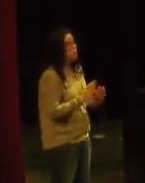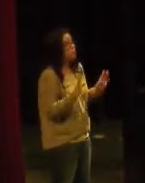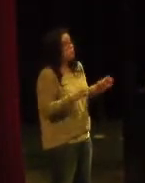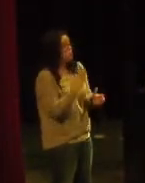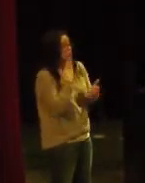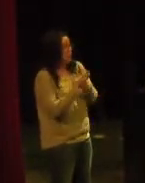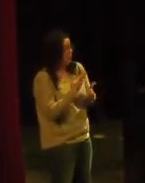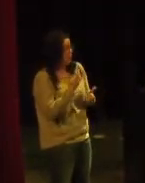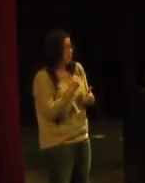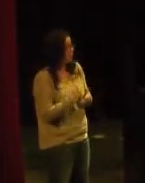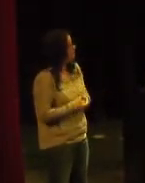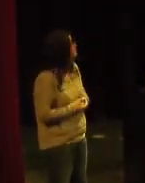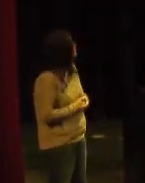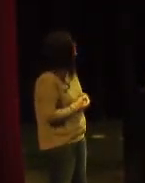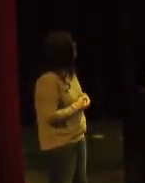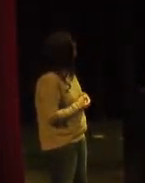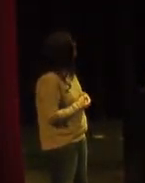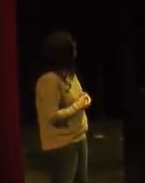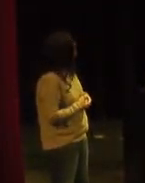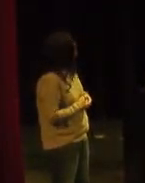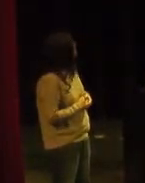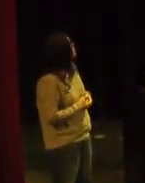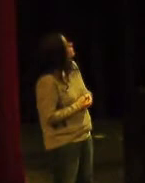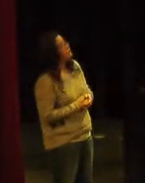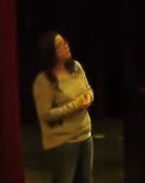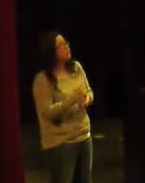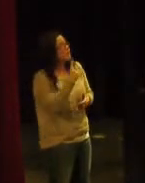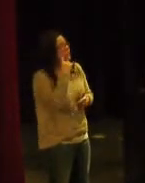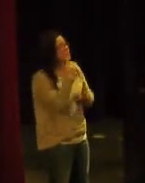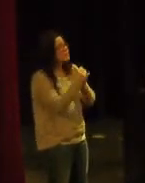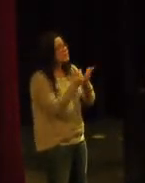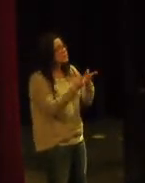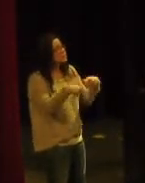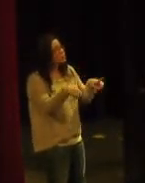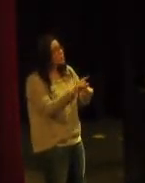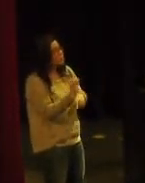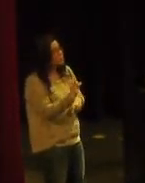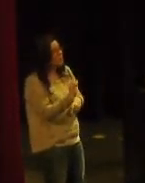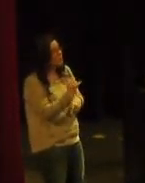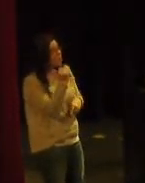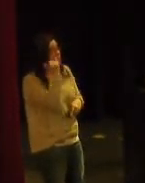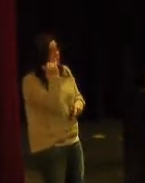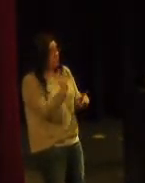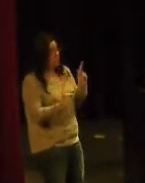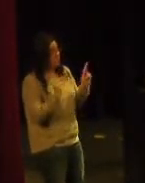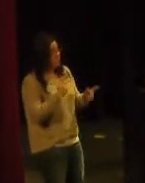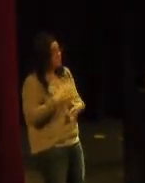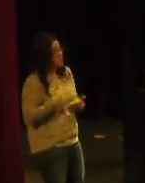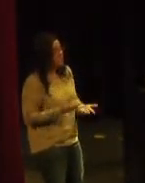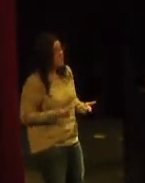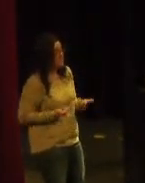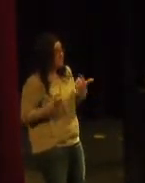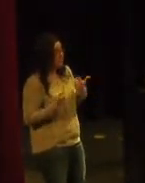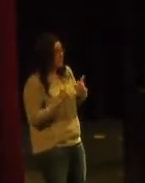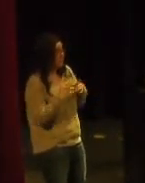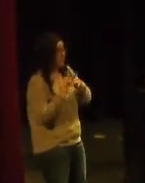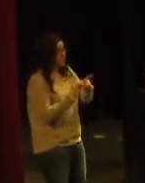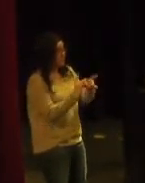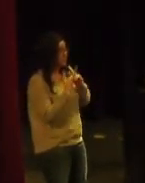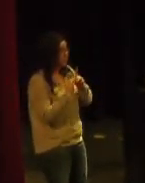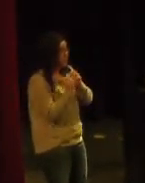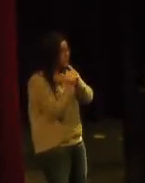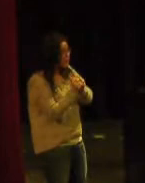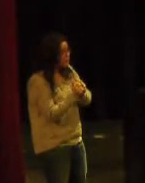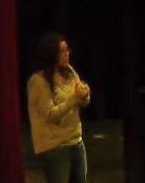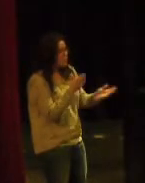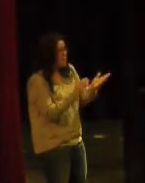you. So I think that's a lesson for us as well. If we have people that are willing to live with us, in other words, they